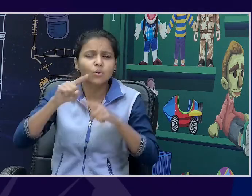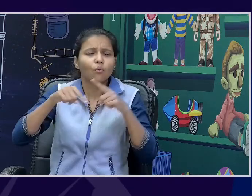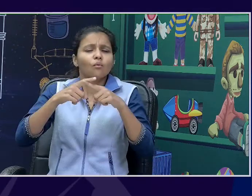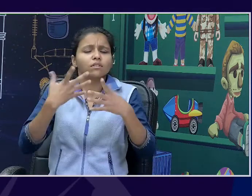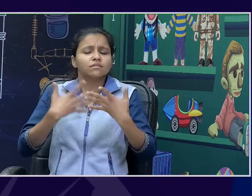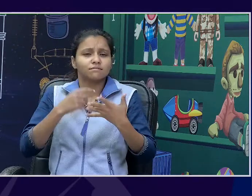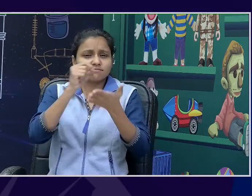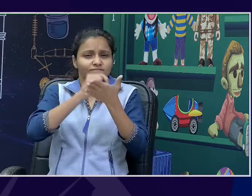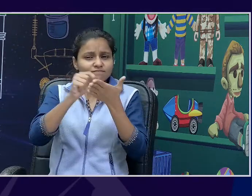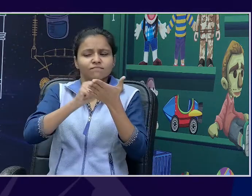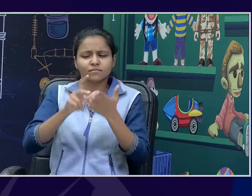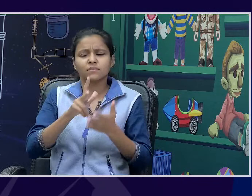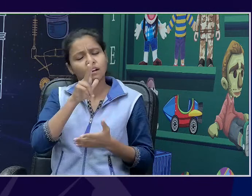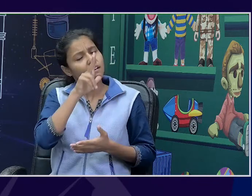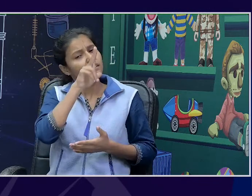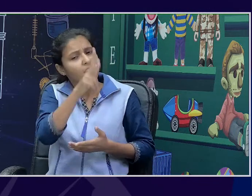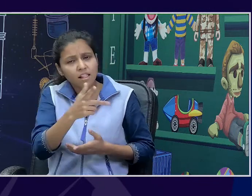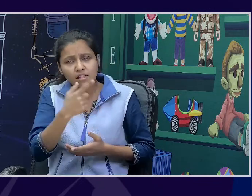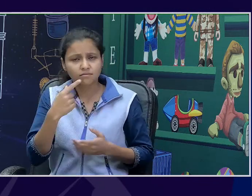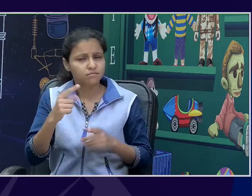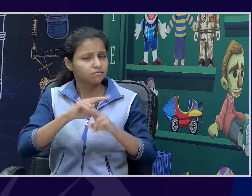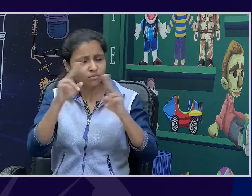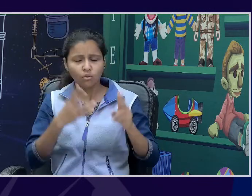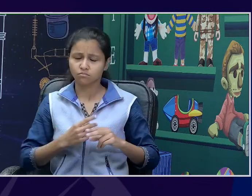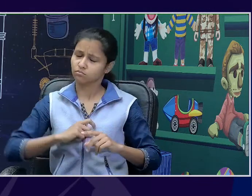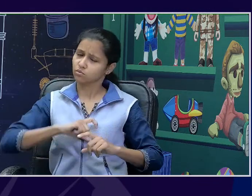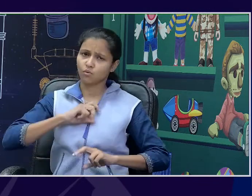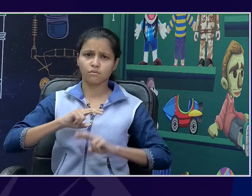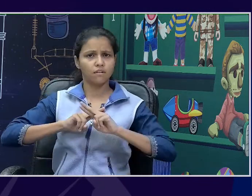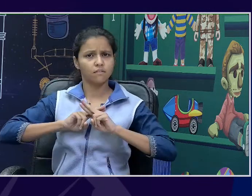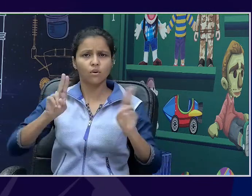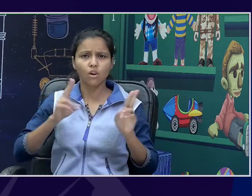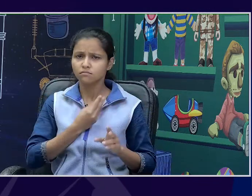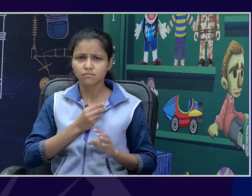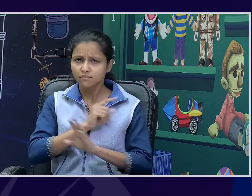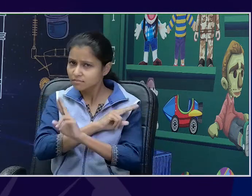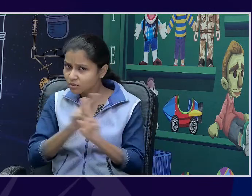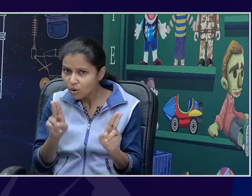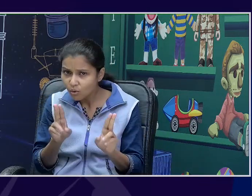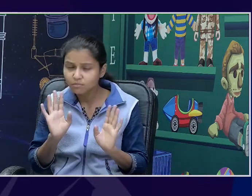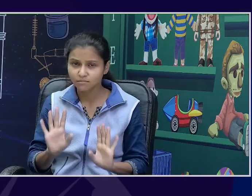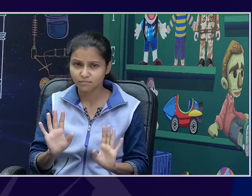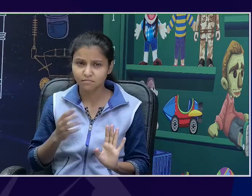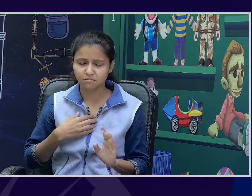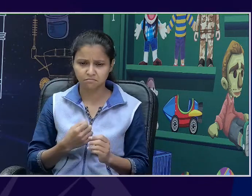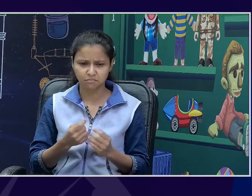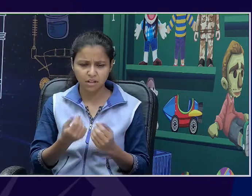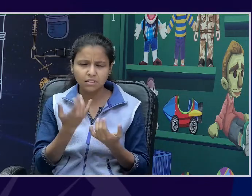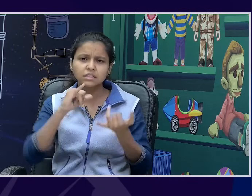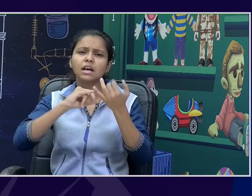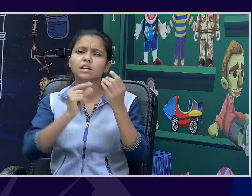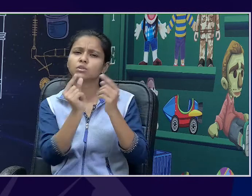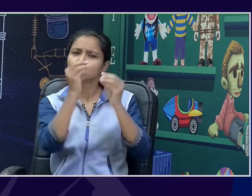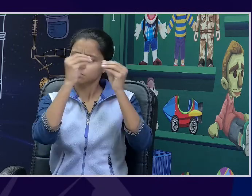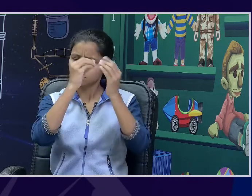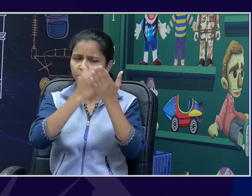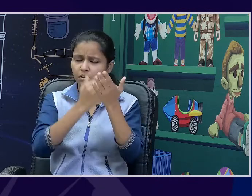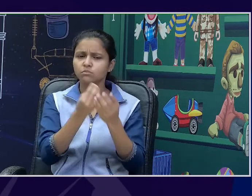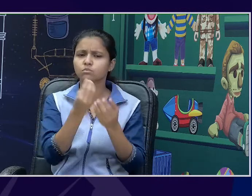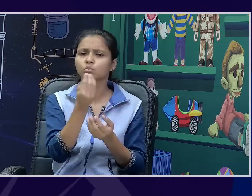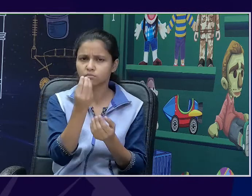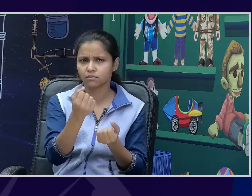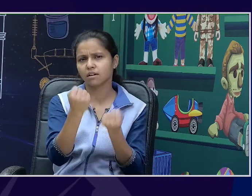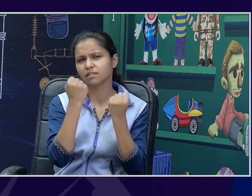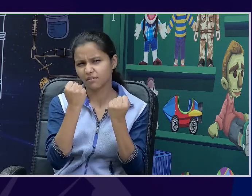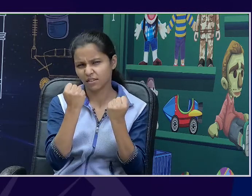the writer is trying to tell us, that we should be confident that yes, the subject might be difficult, but it is